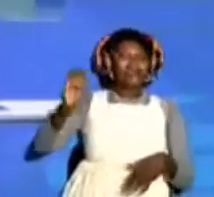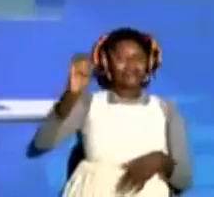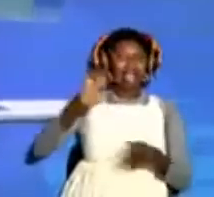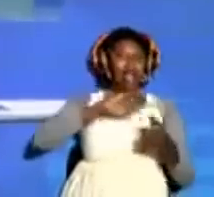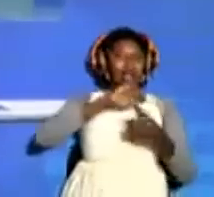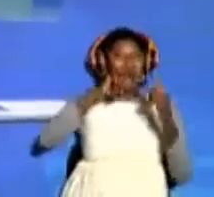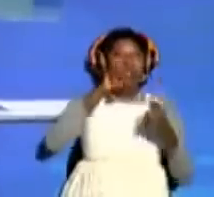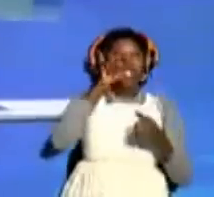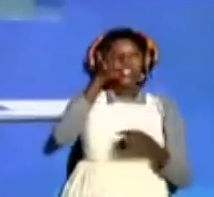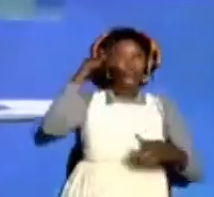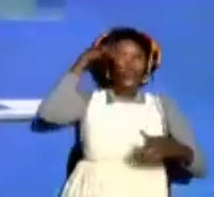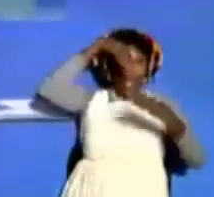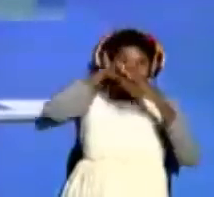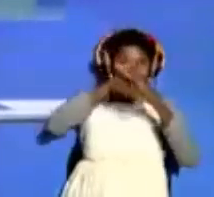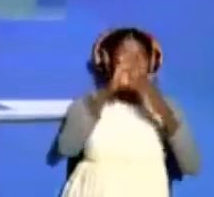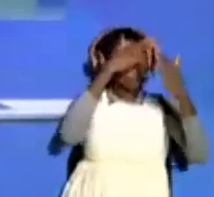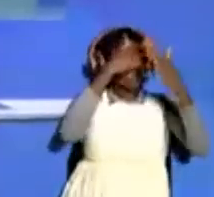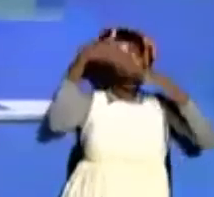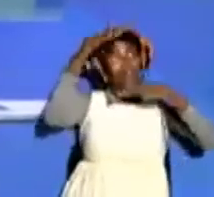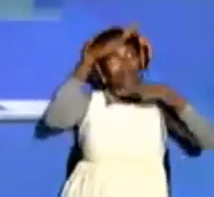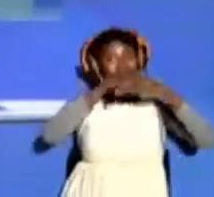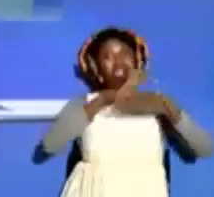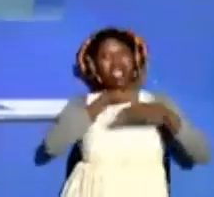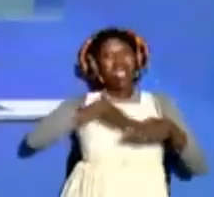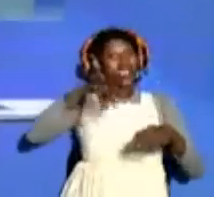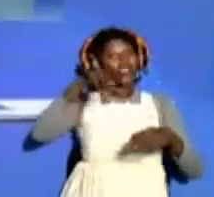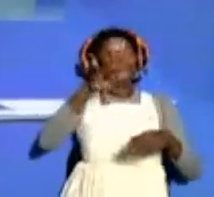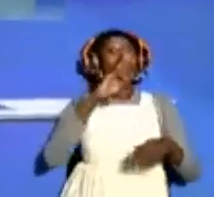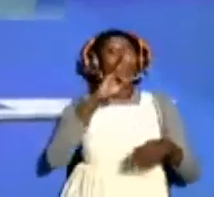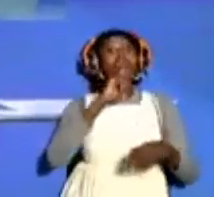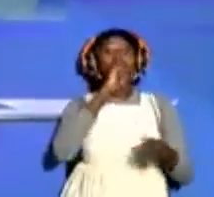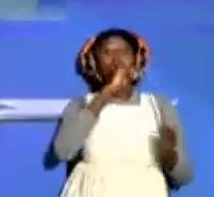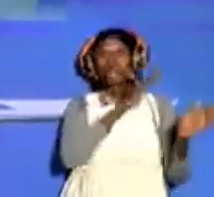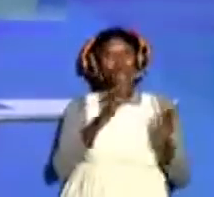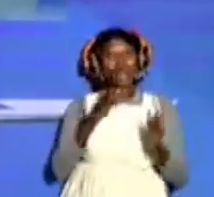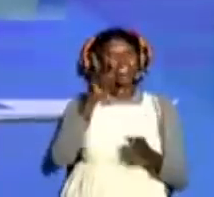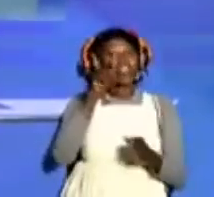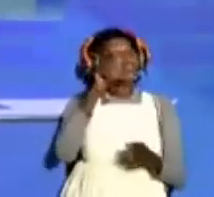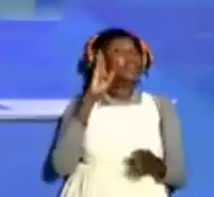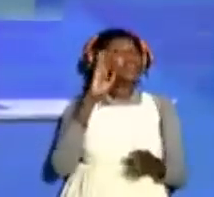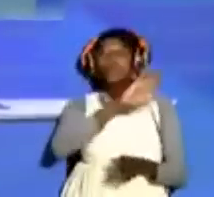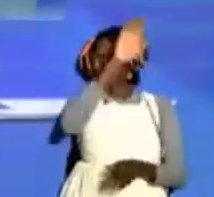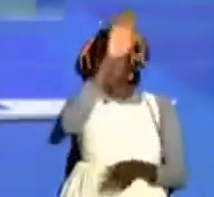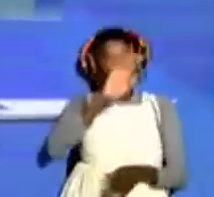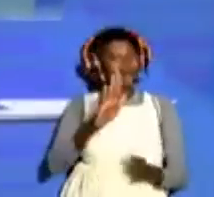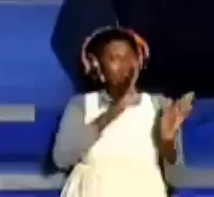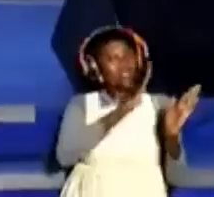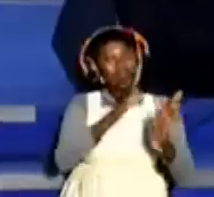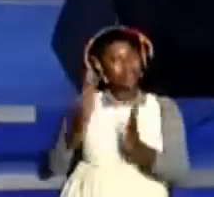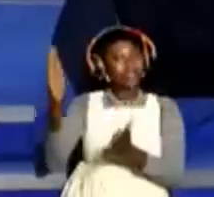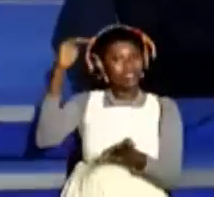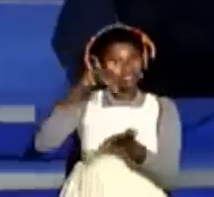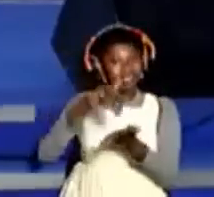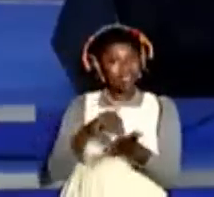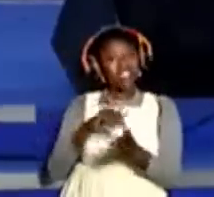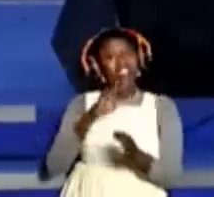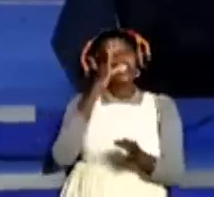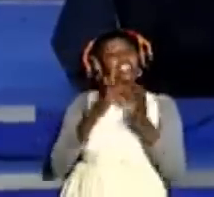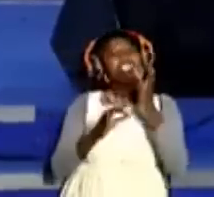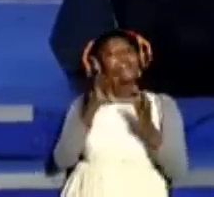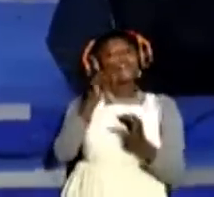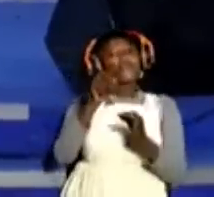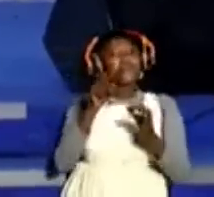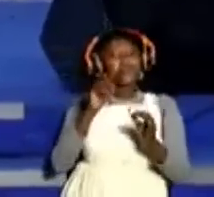when you step into eternity unprepared, you are forever unprepared. When you step